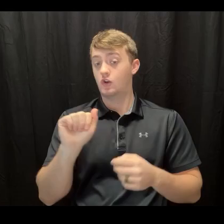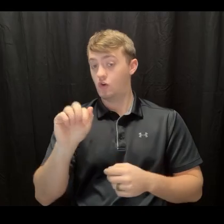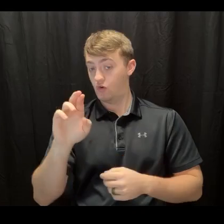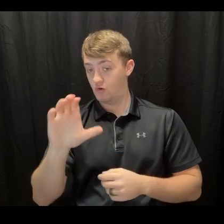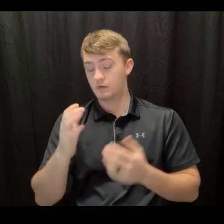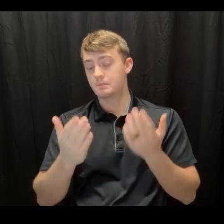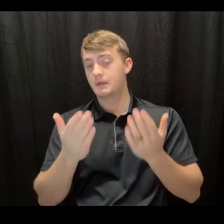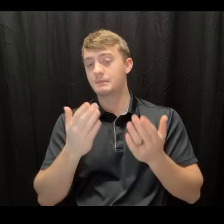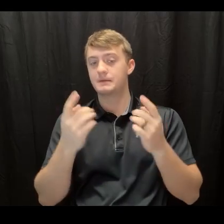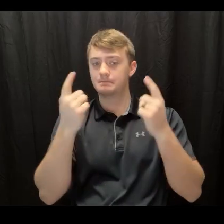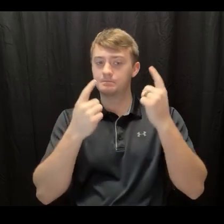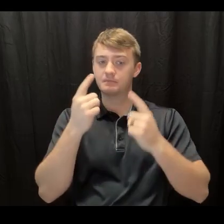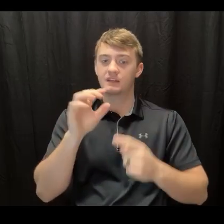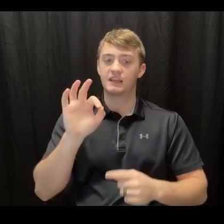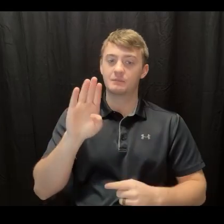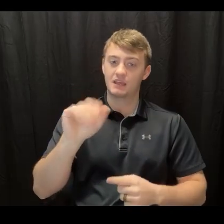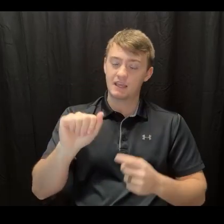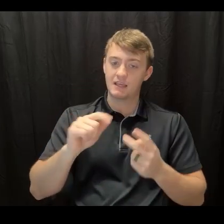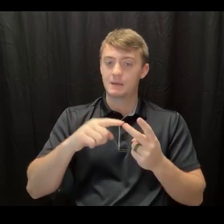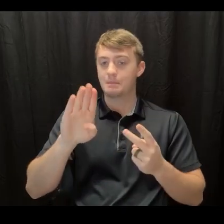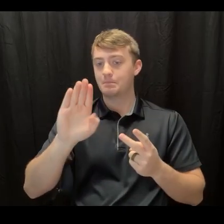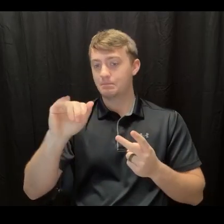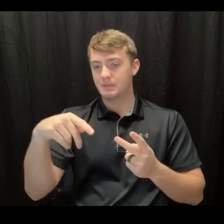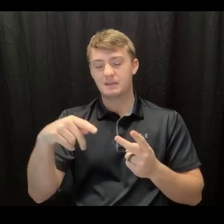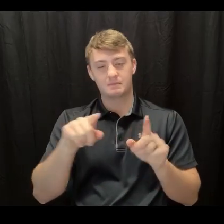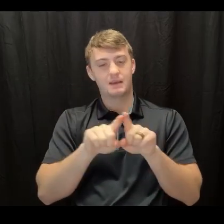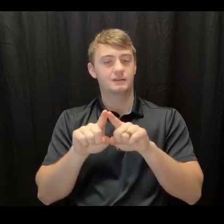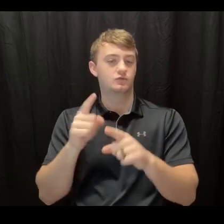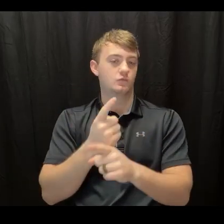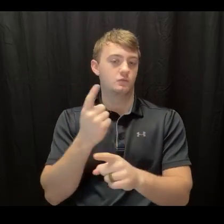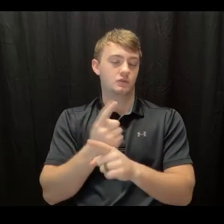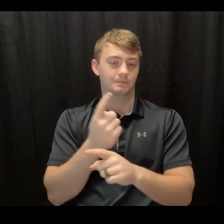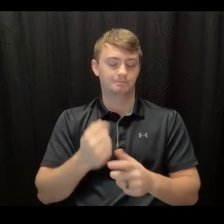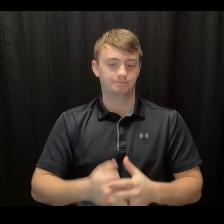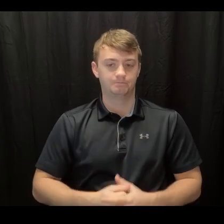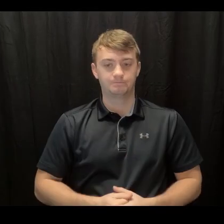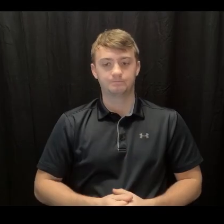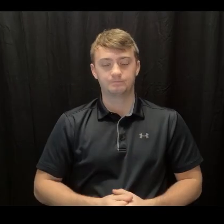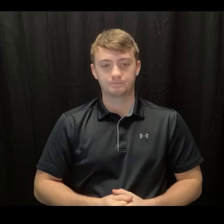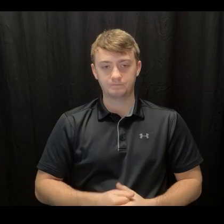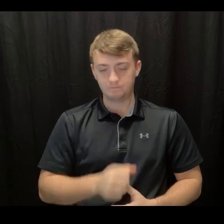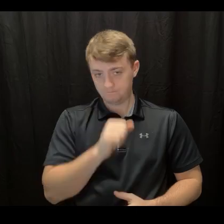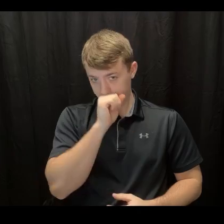ARC may consider reviewing an FBA or a BIP as appropriate.